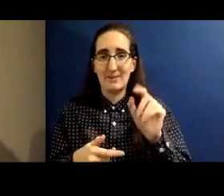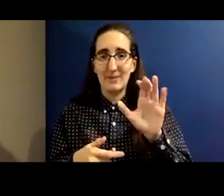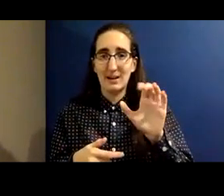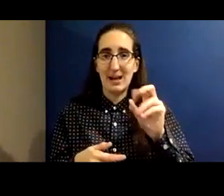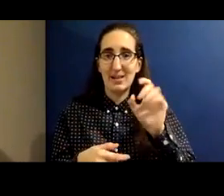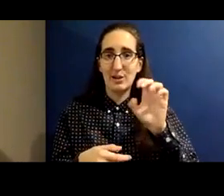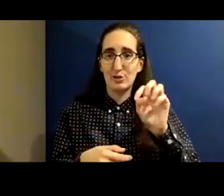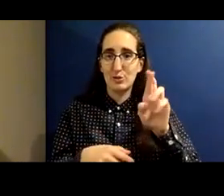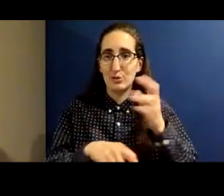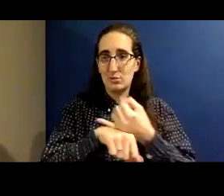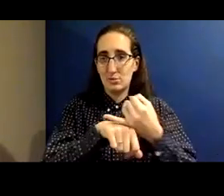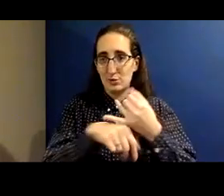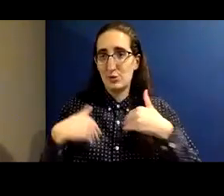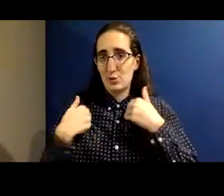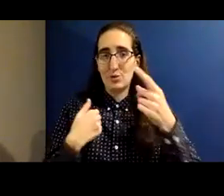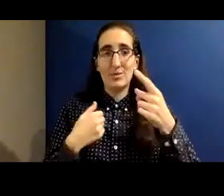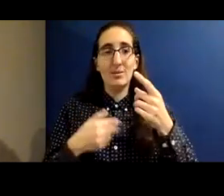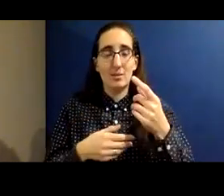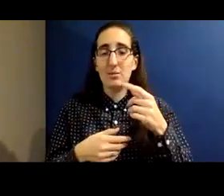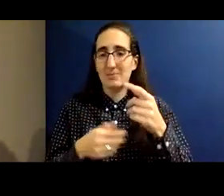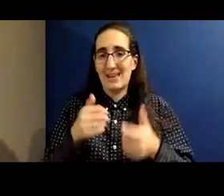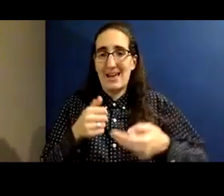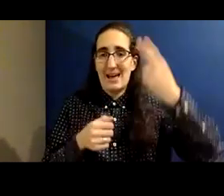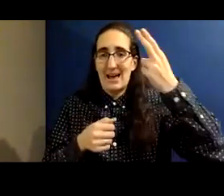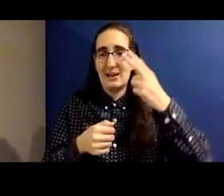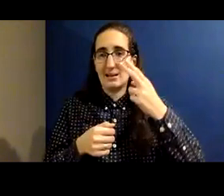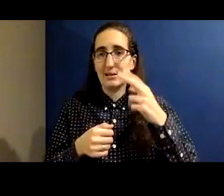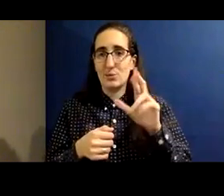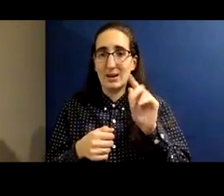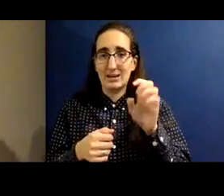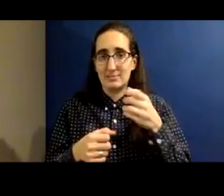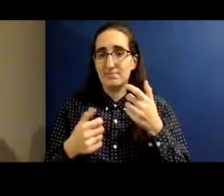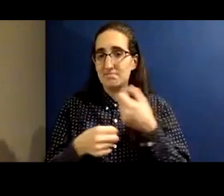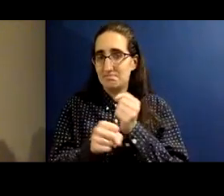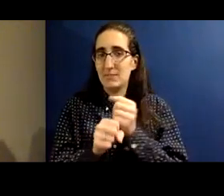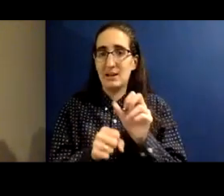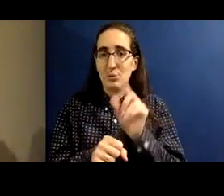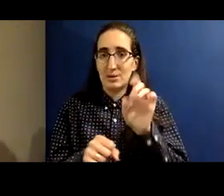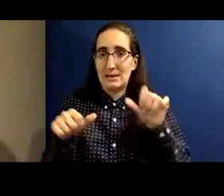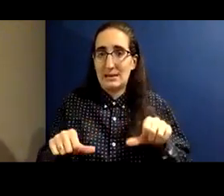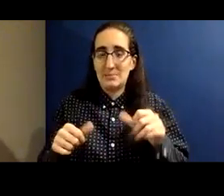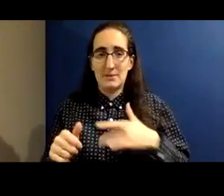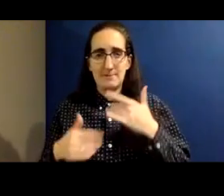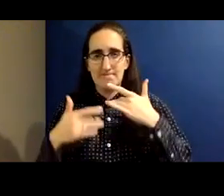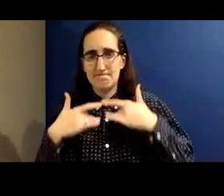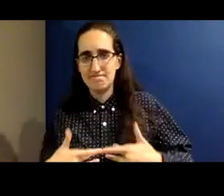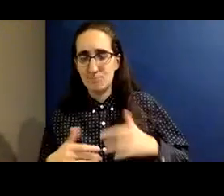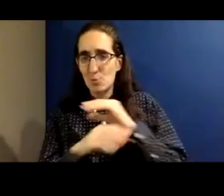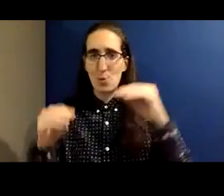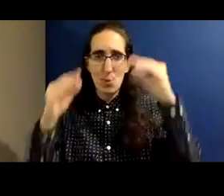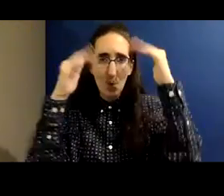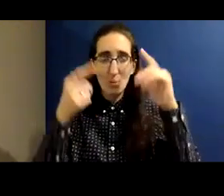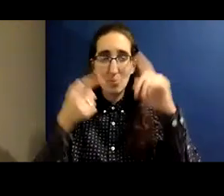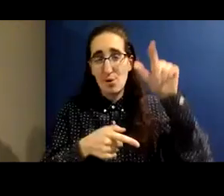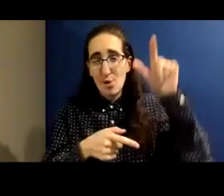the highest rates of saying that they have made a suicide attempt this past year, feel sad or hopeless, and some of the lowest